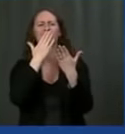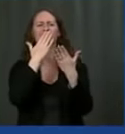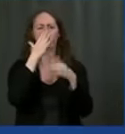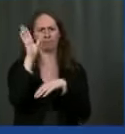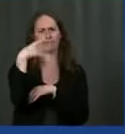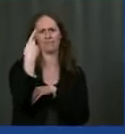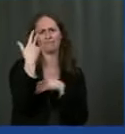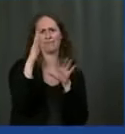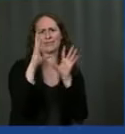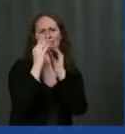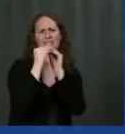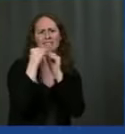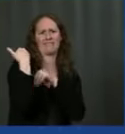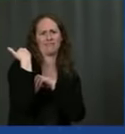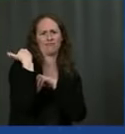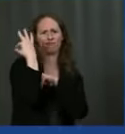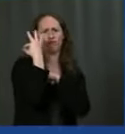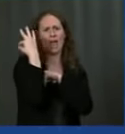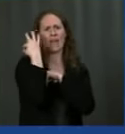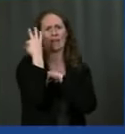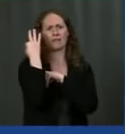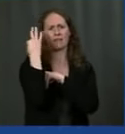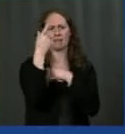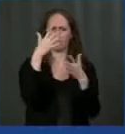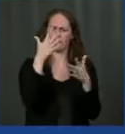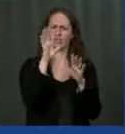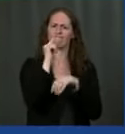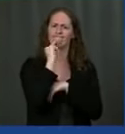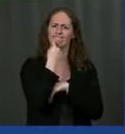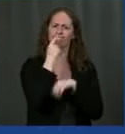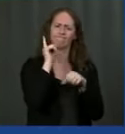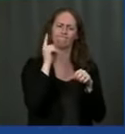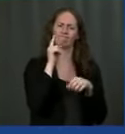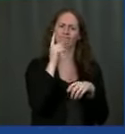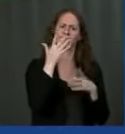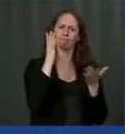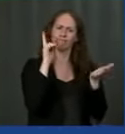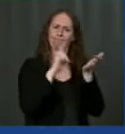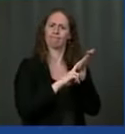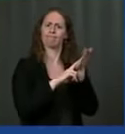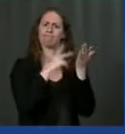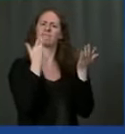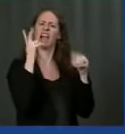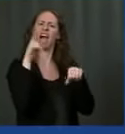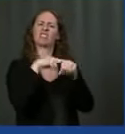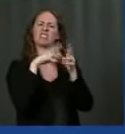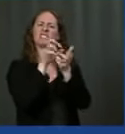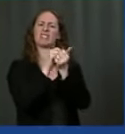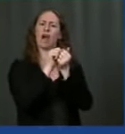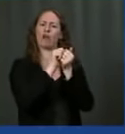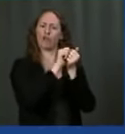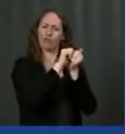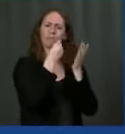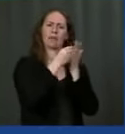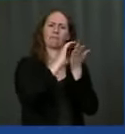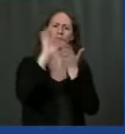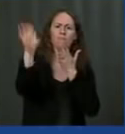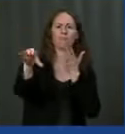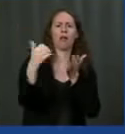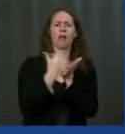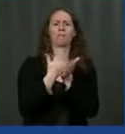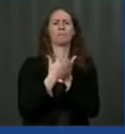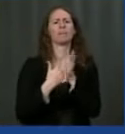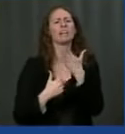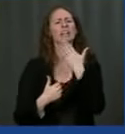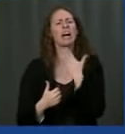you would immediately sign it, and you did exactly that, and I want to thank you for doing so. We're in a little bit of a different position